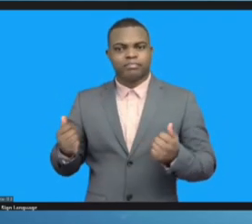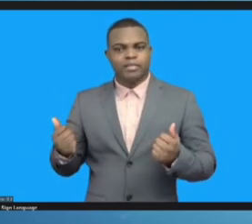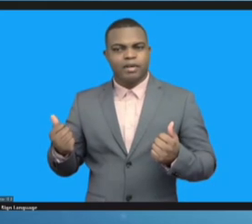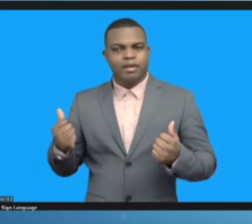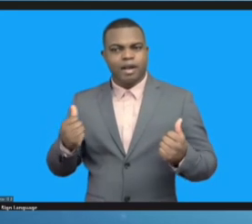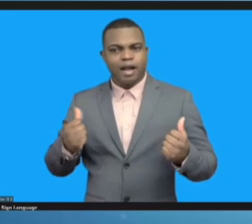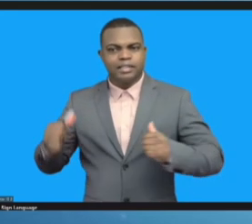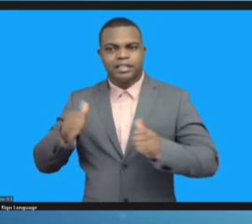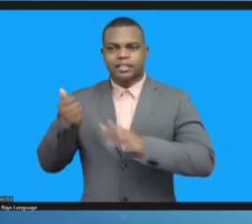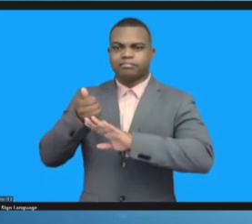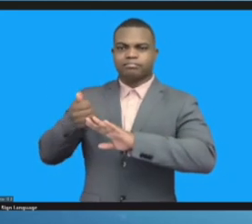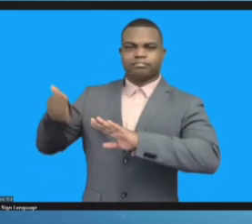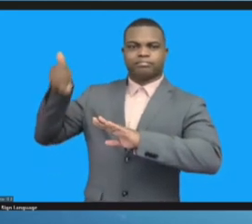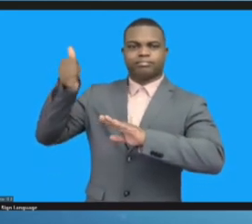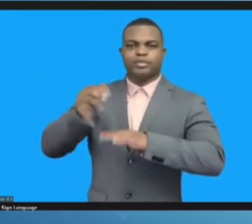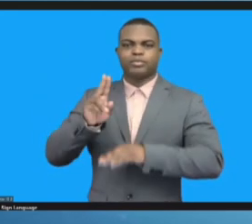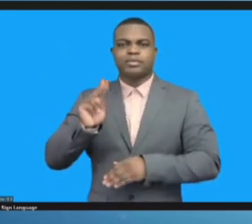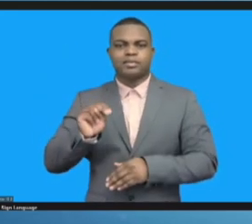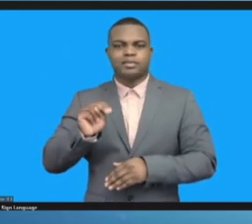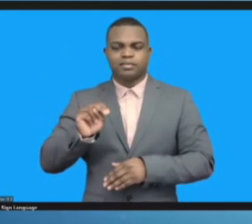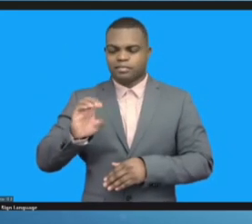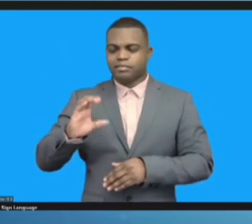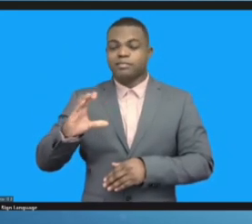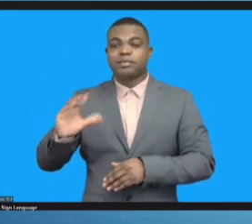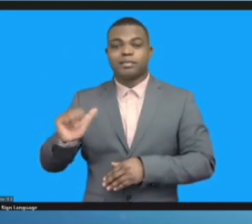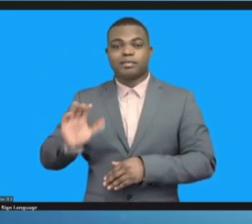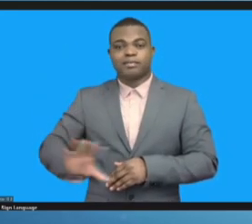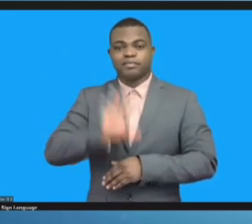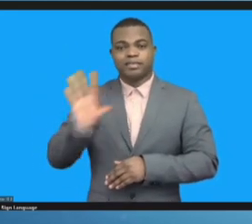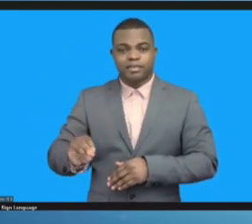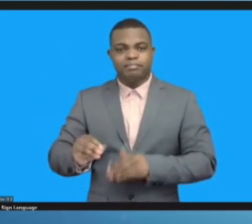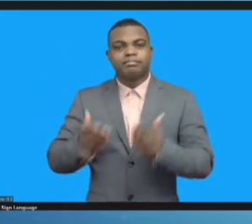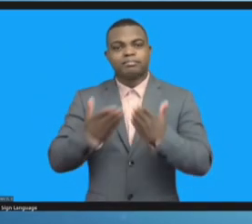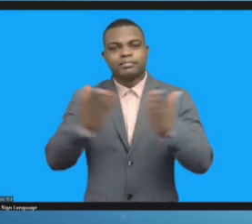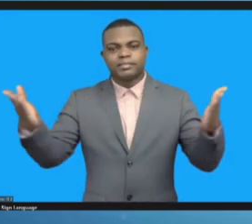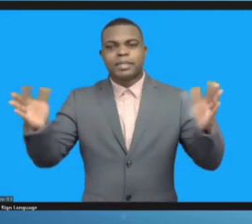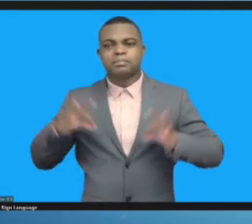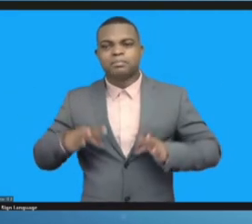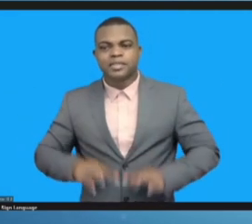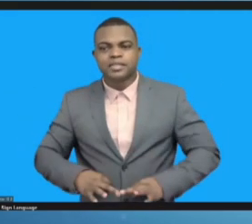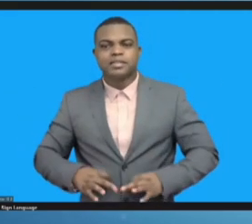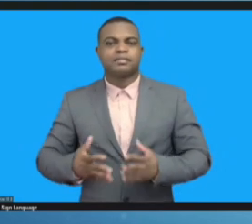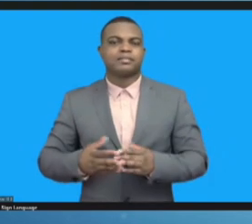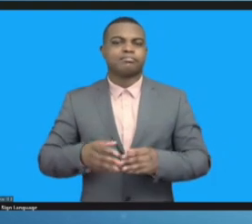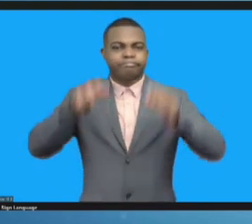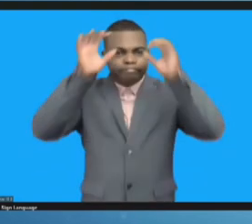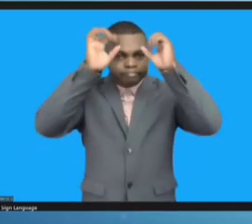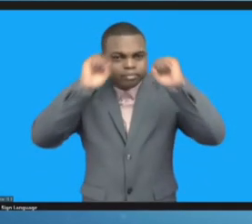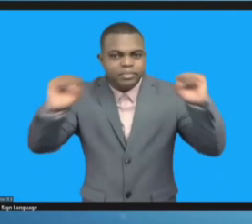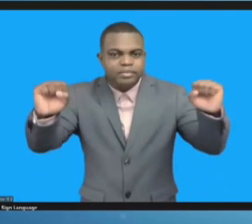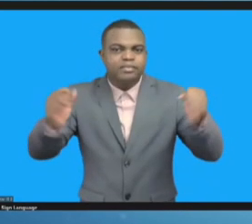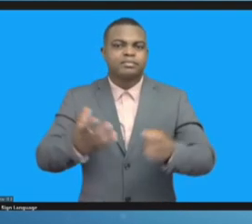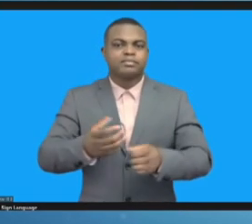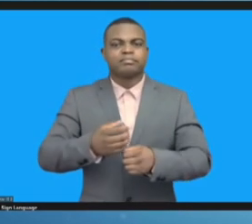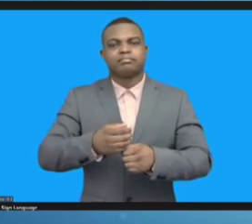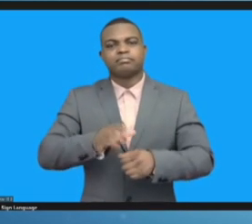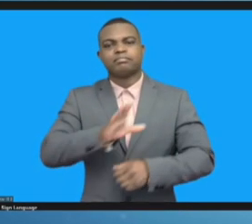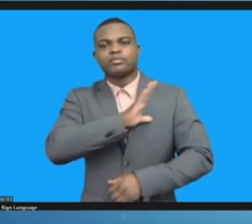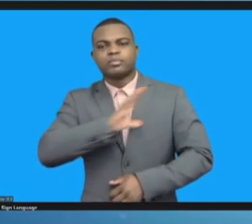us online. Honorable ladies and gentlemen, all protocols observed. The